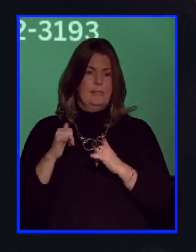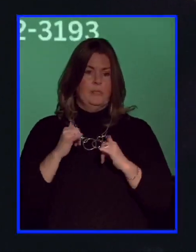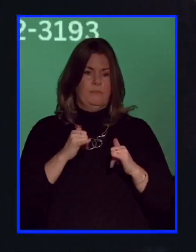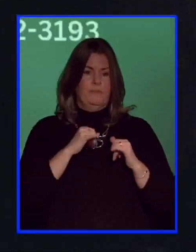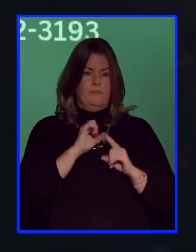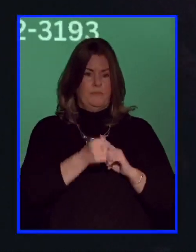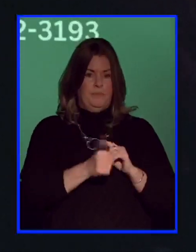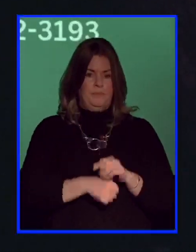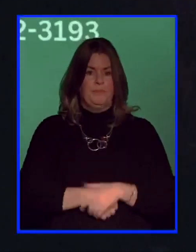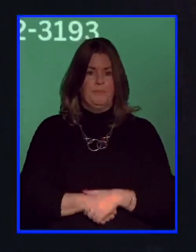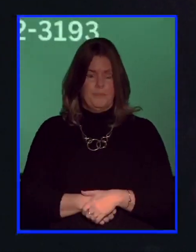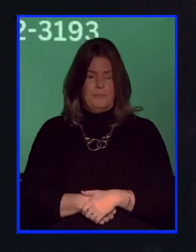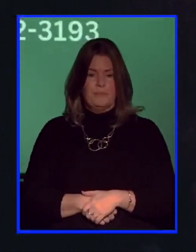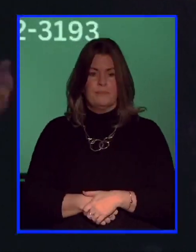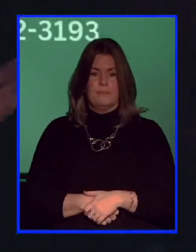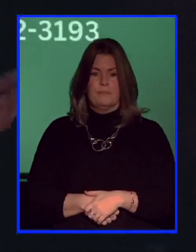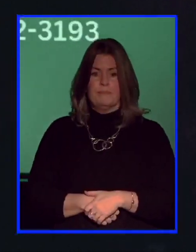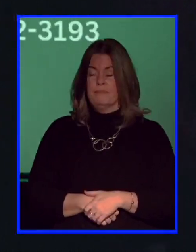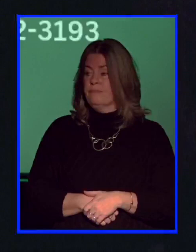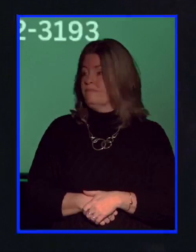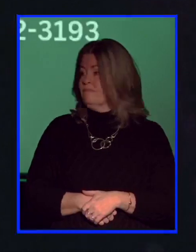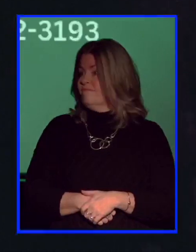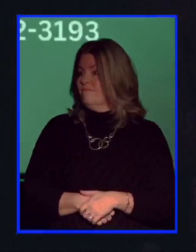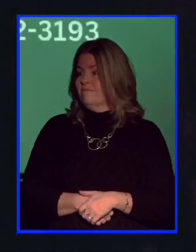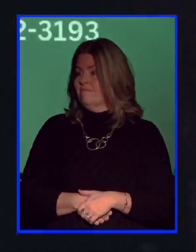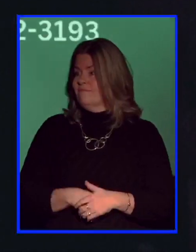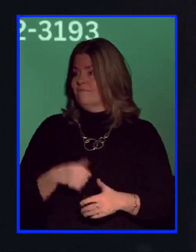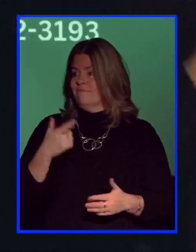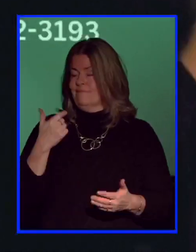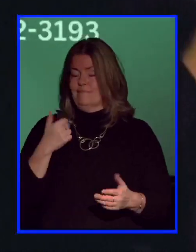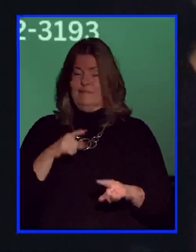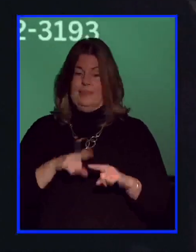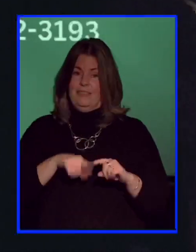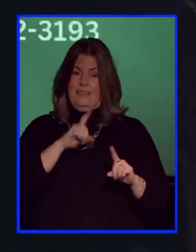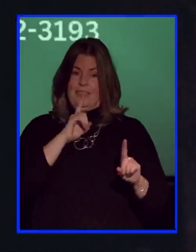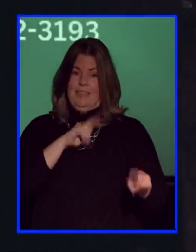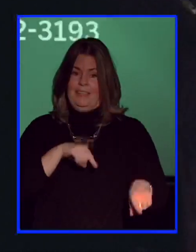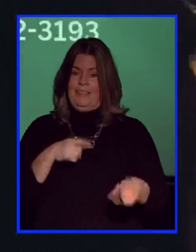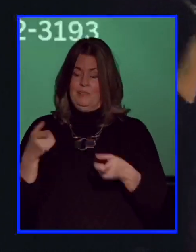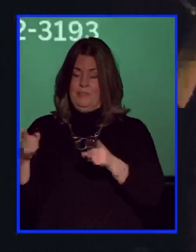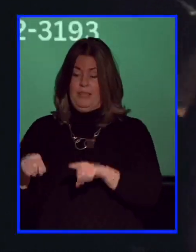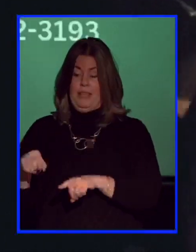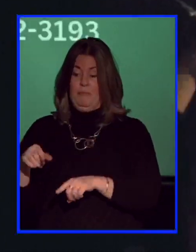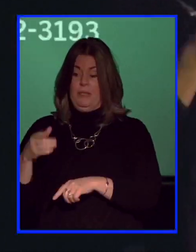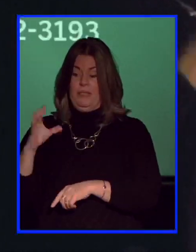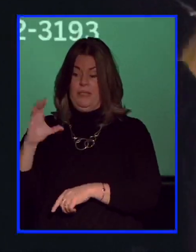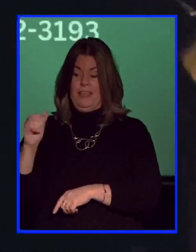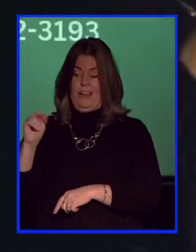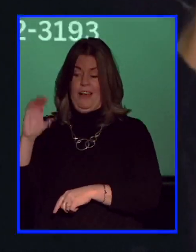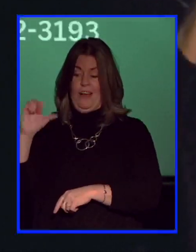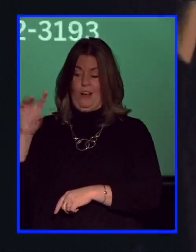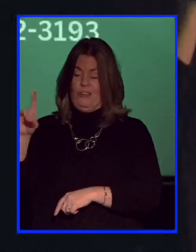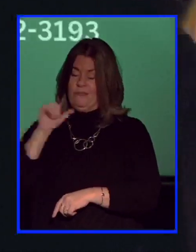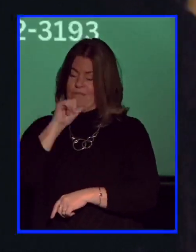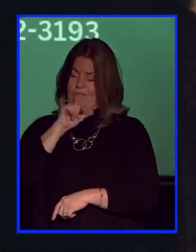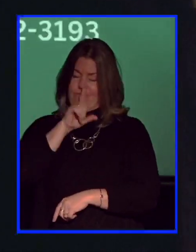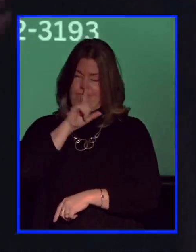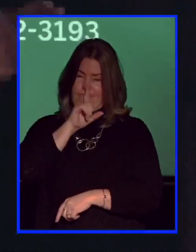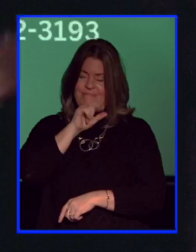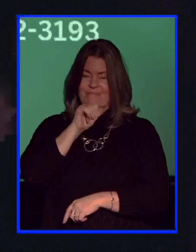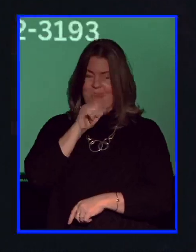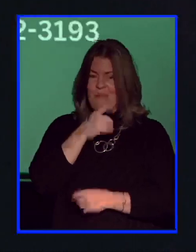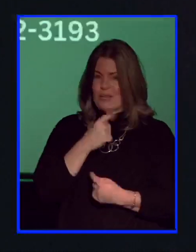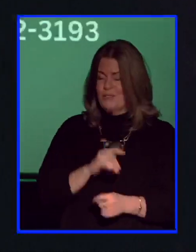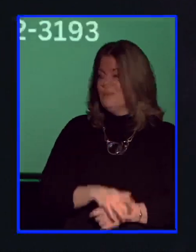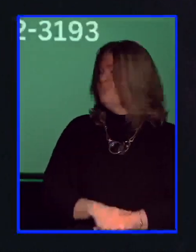situations. I can't answer for what's going on in Concord, and won't try. But